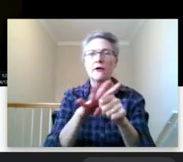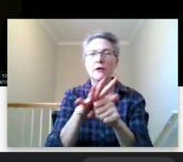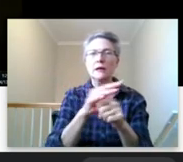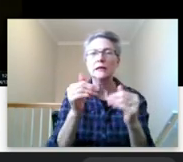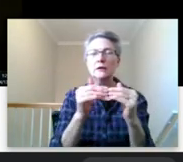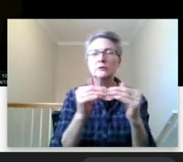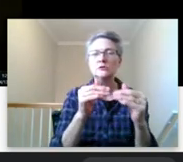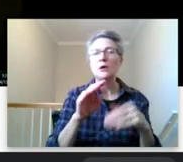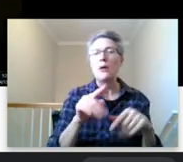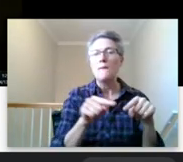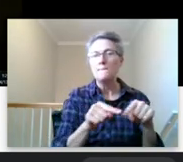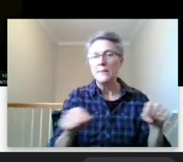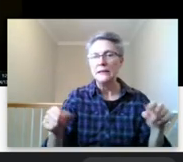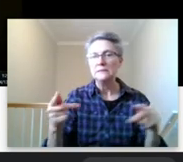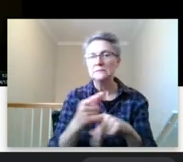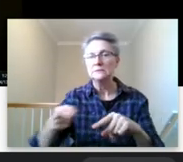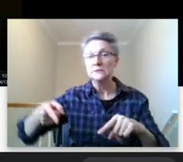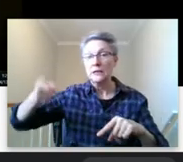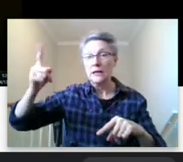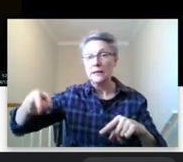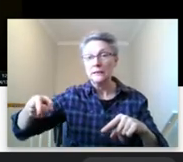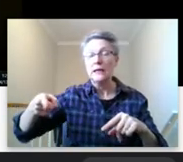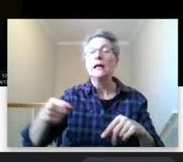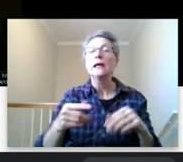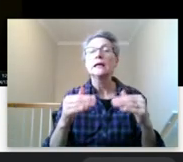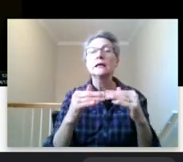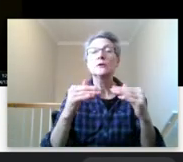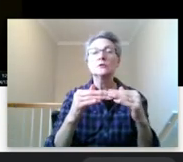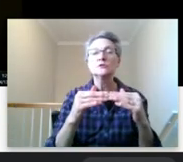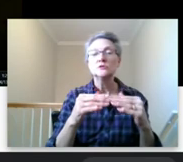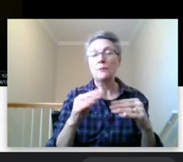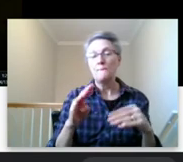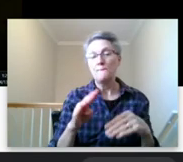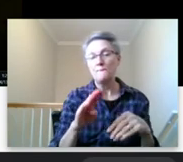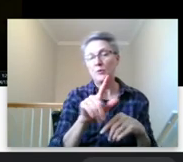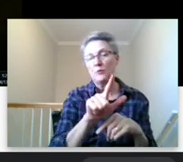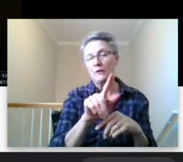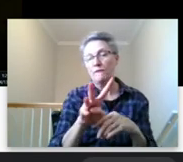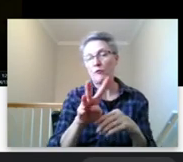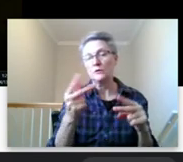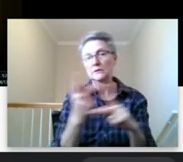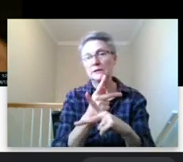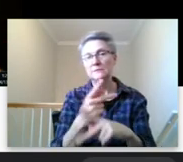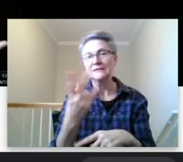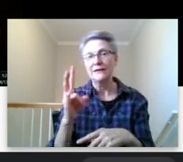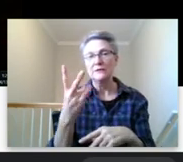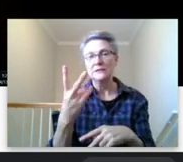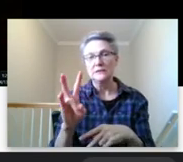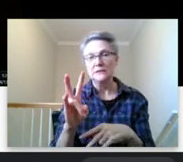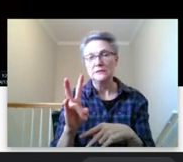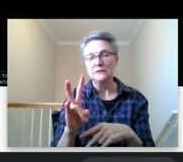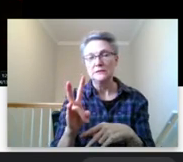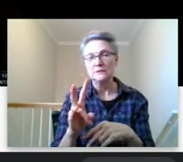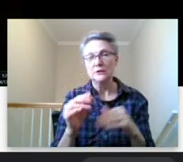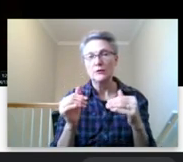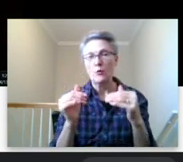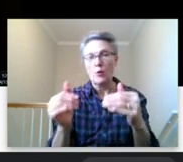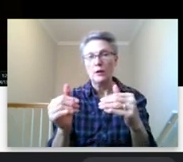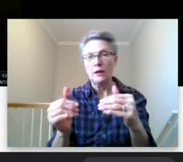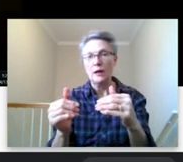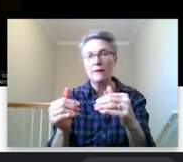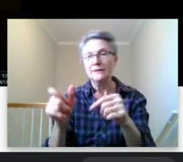base times height, I would have area equals the base of 24 times my height of 17. If I